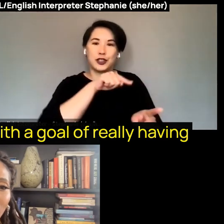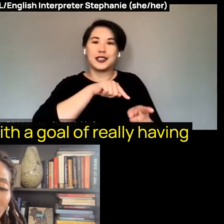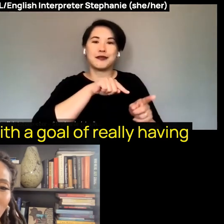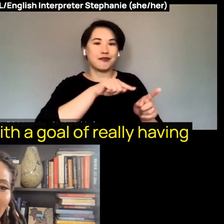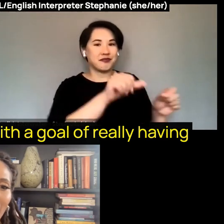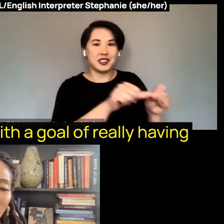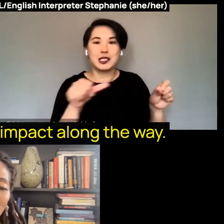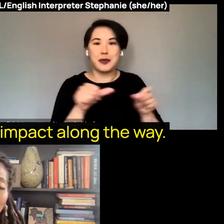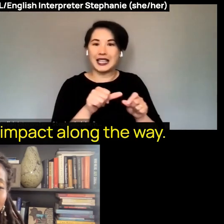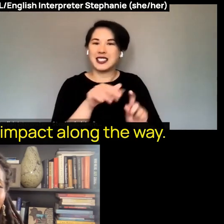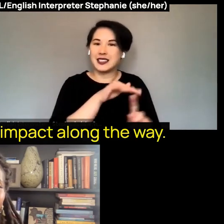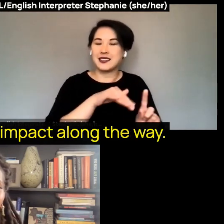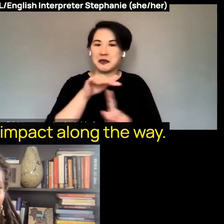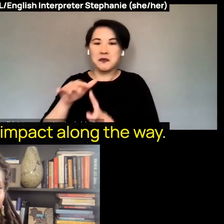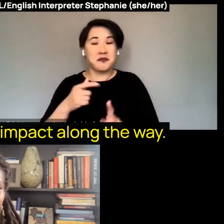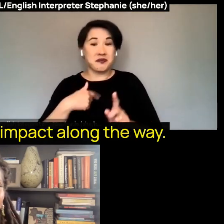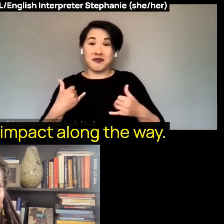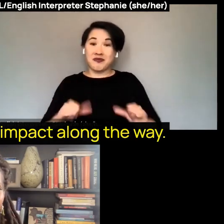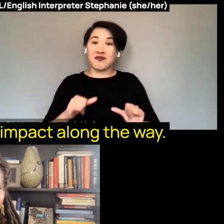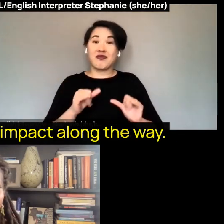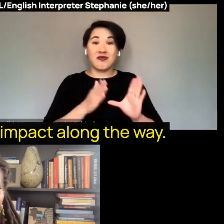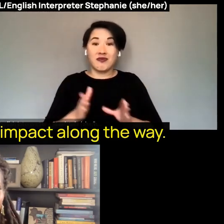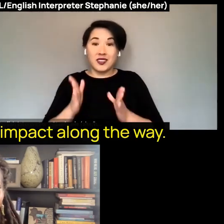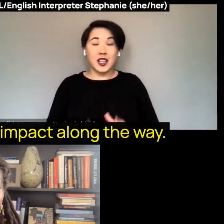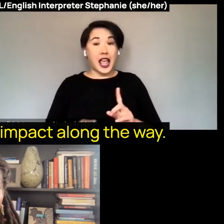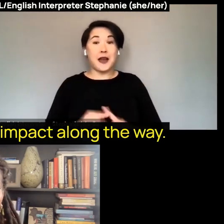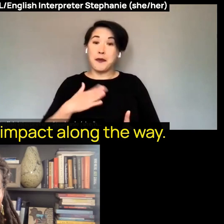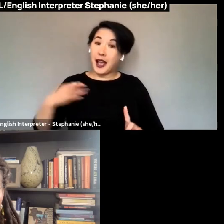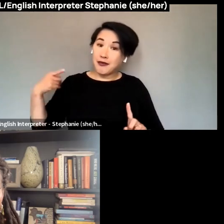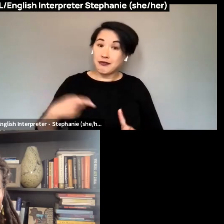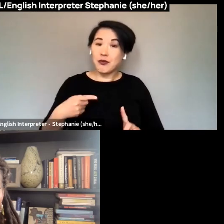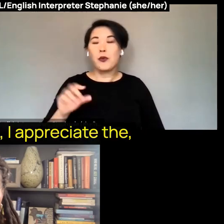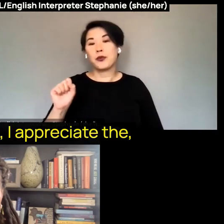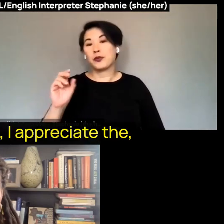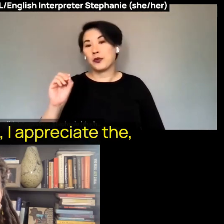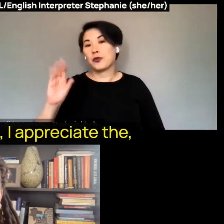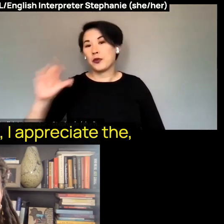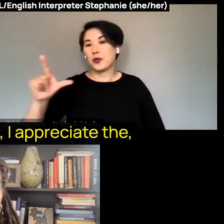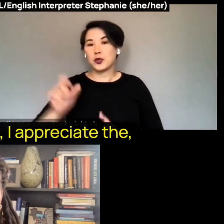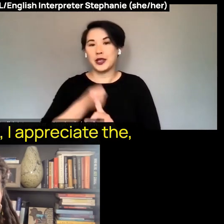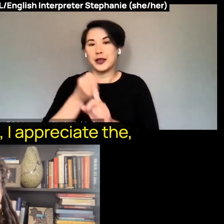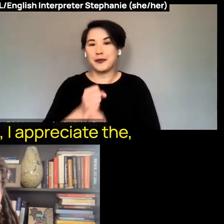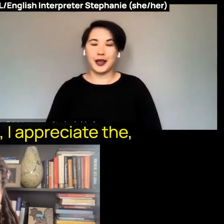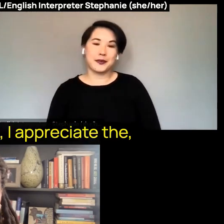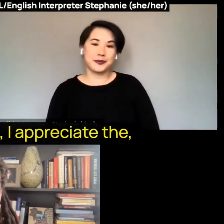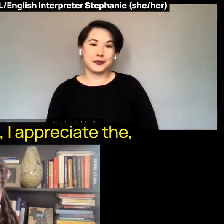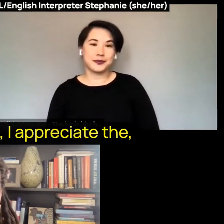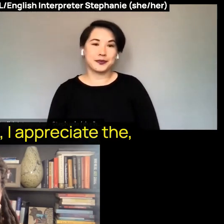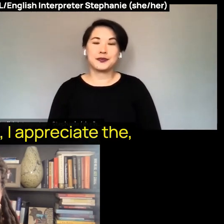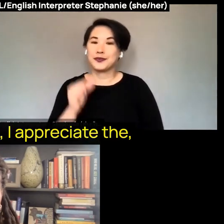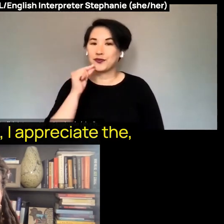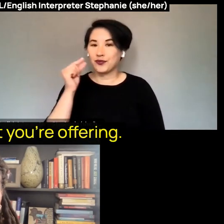the goal of really having a through line of social impact along the way. Thank you, Jotaka. I